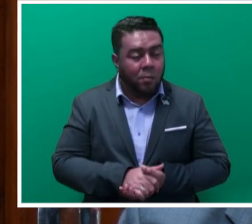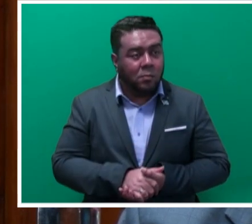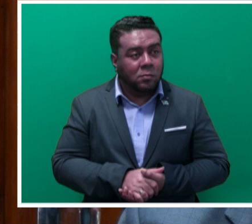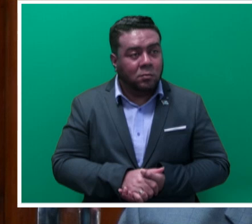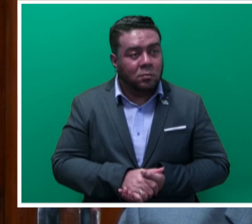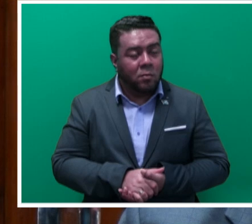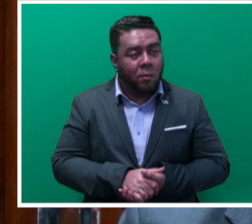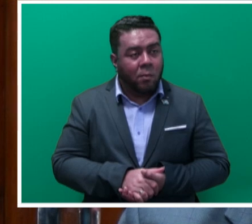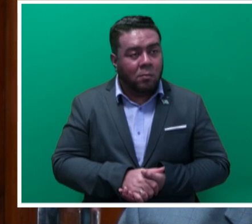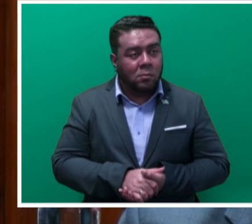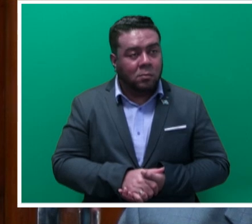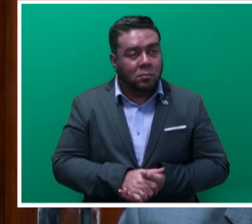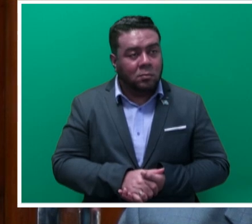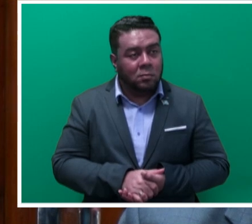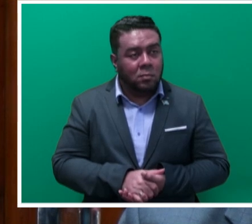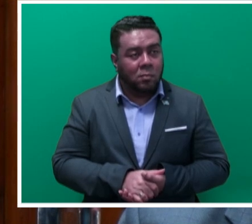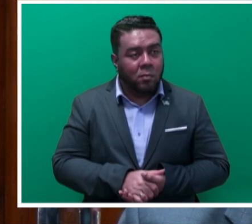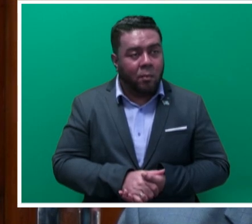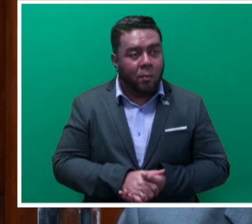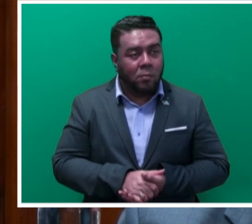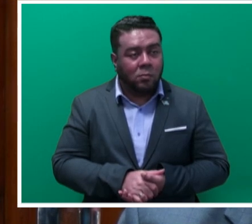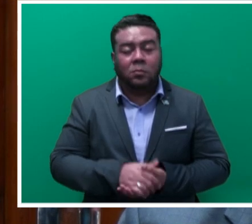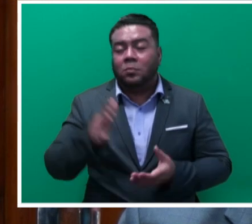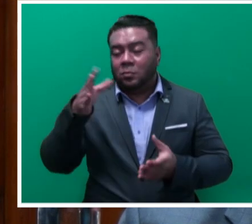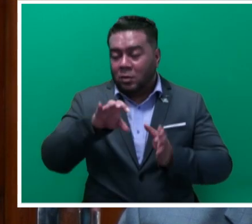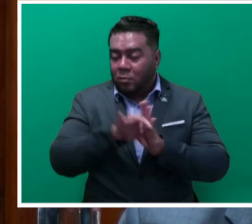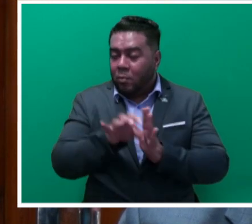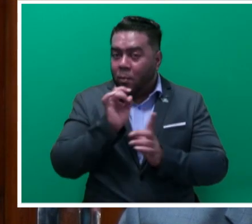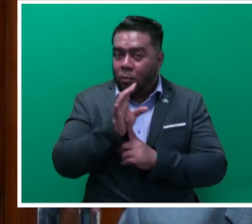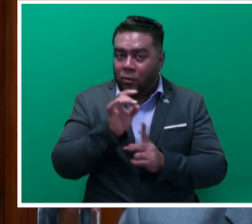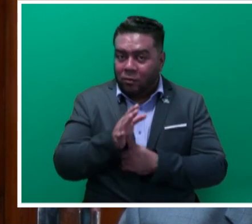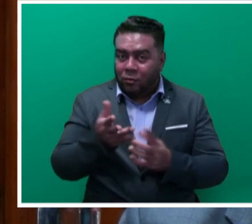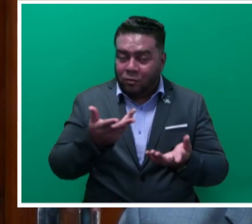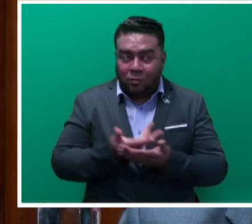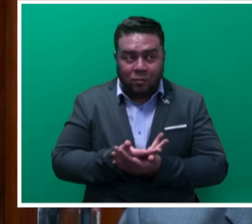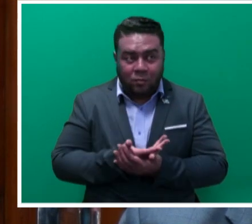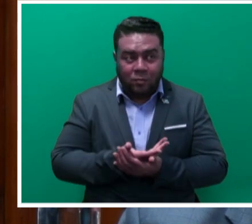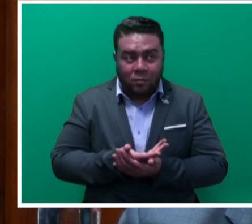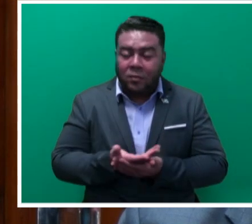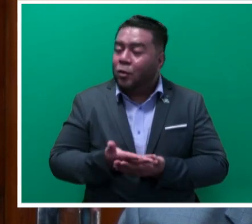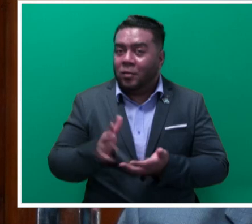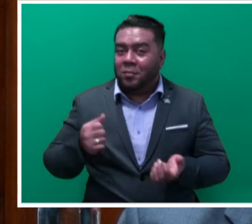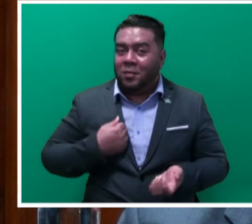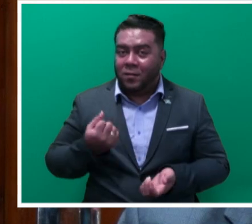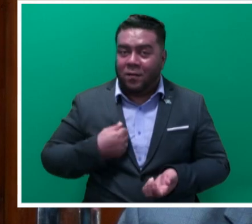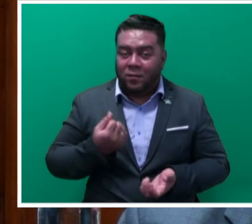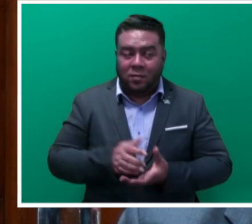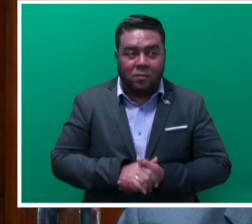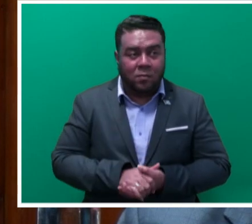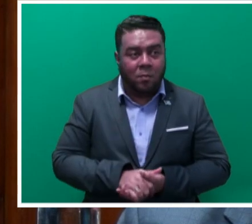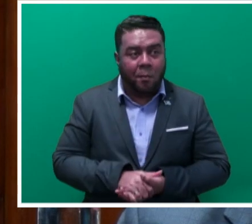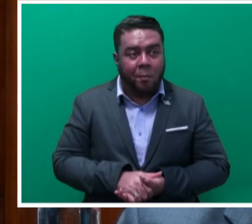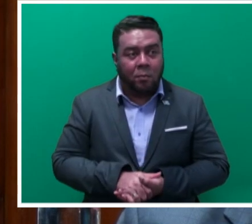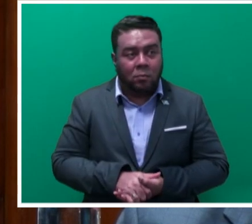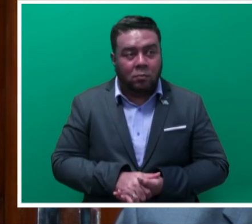challenges of a dynamic industry. It underscores the importance of innovation, not just as a means of survival, but as a driver of